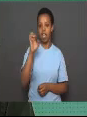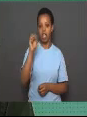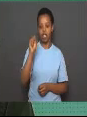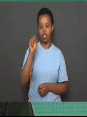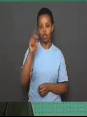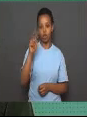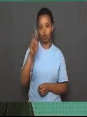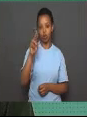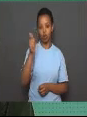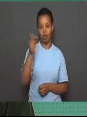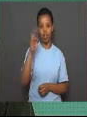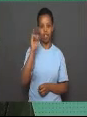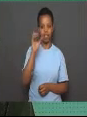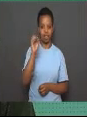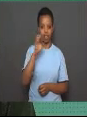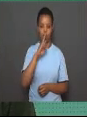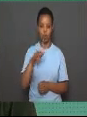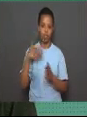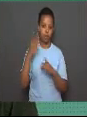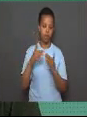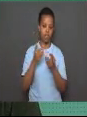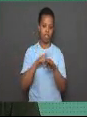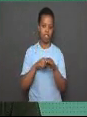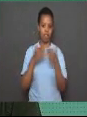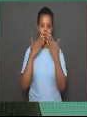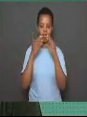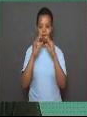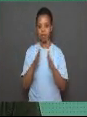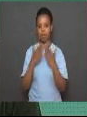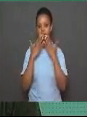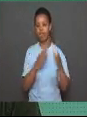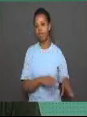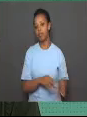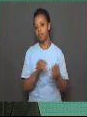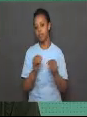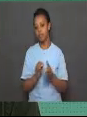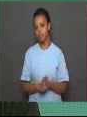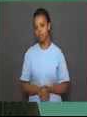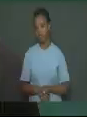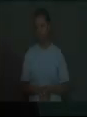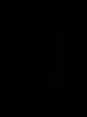estuaries. Until next lesson, thank you, teacher. Thank you, students.